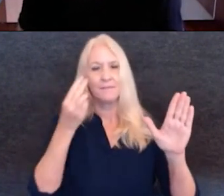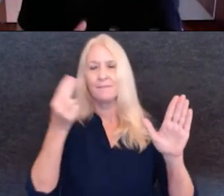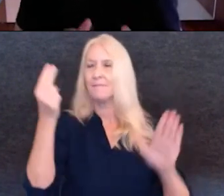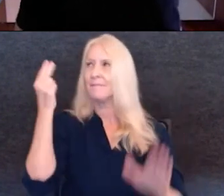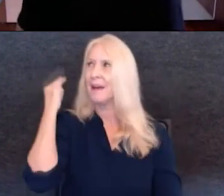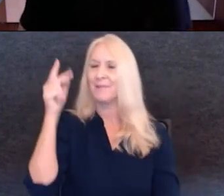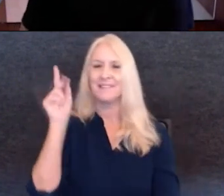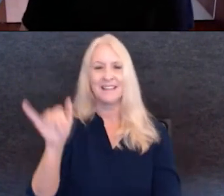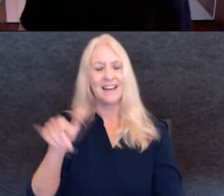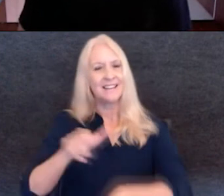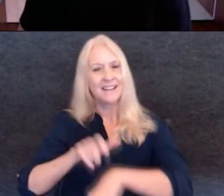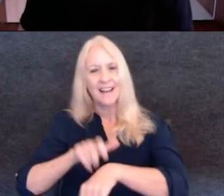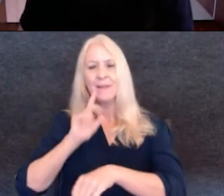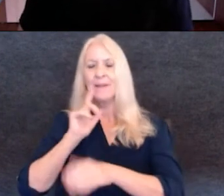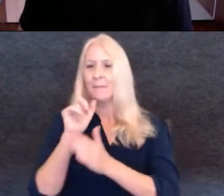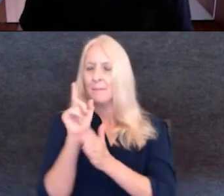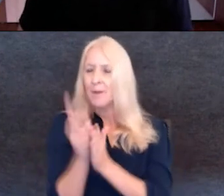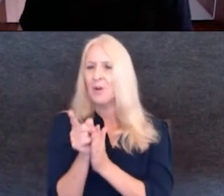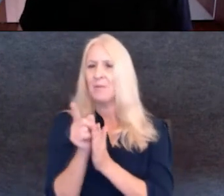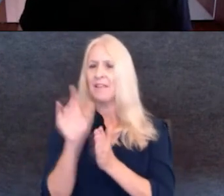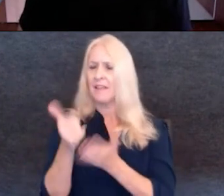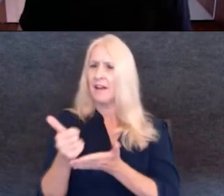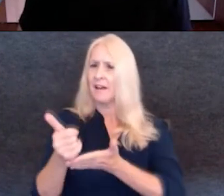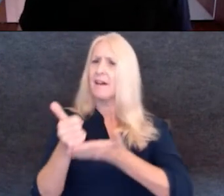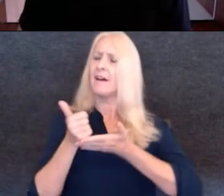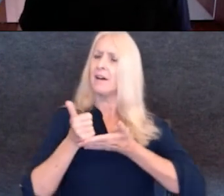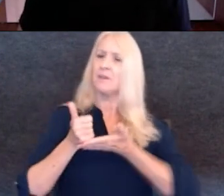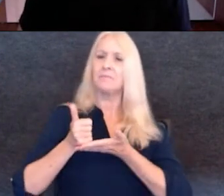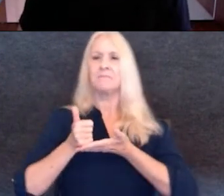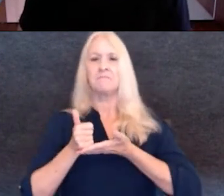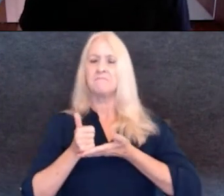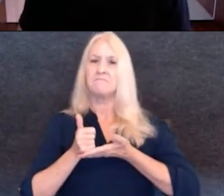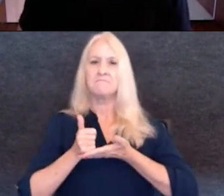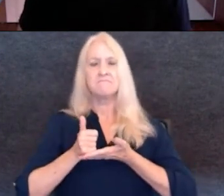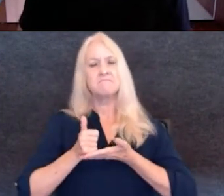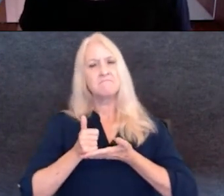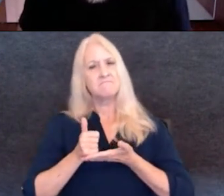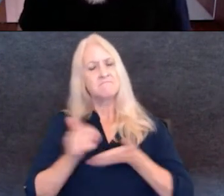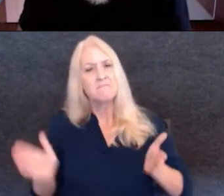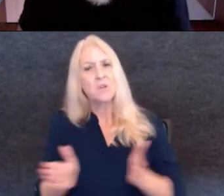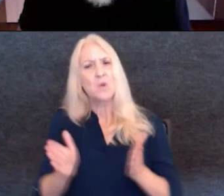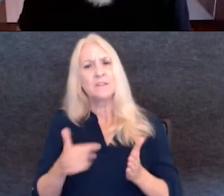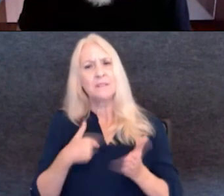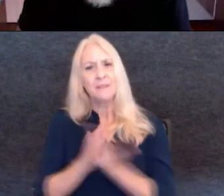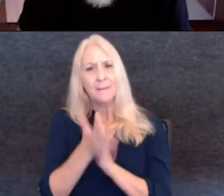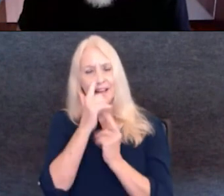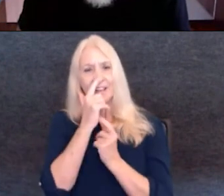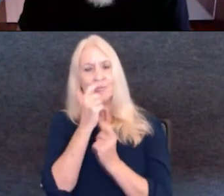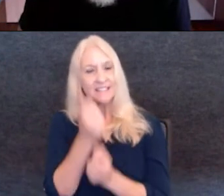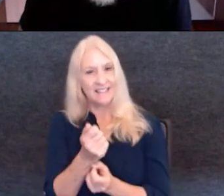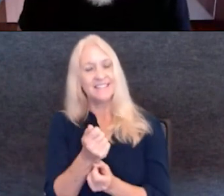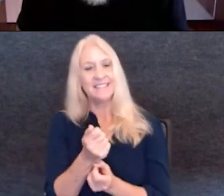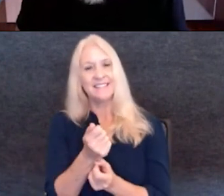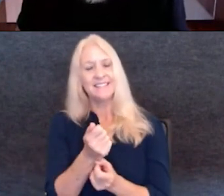moments in that place shaped in many ways, I think, my interest and my orientation as what I want